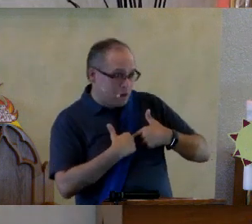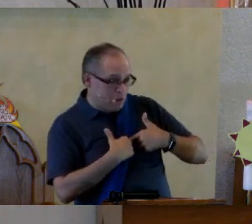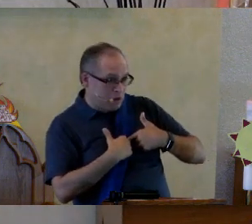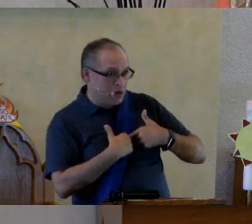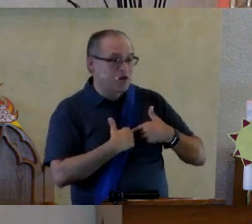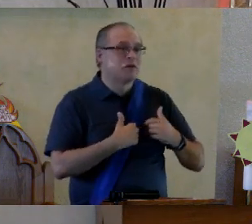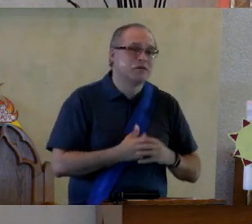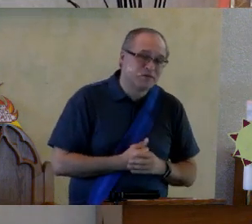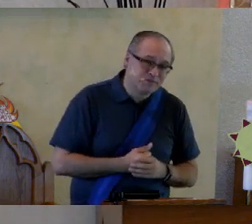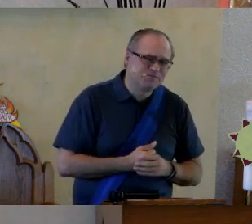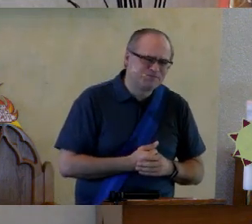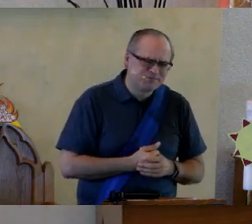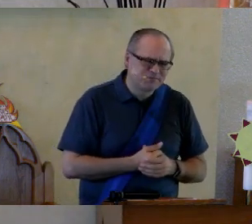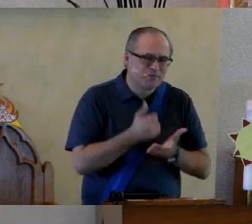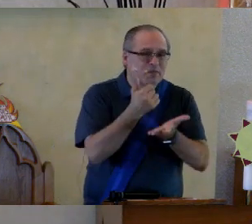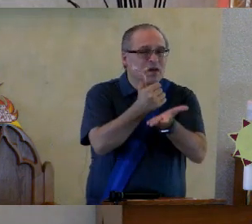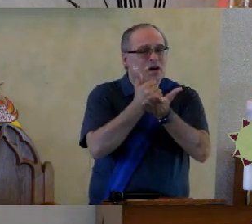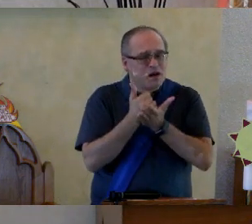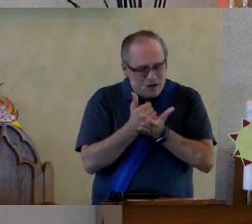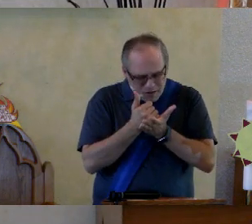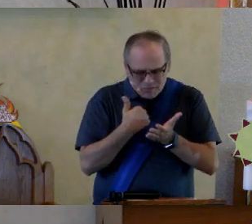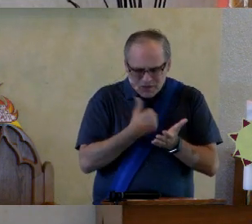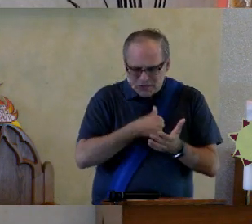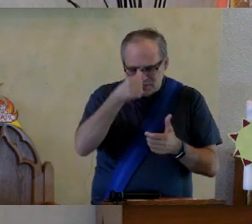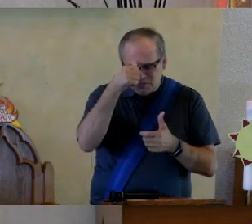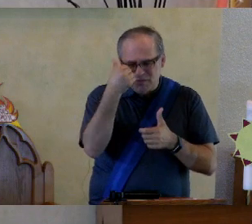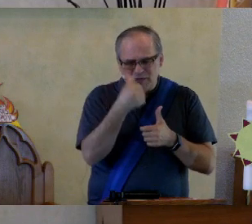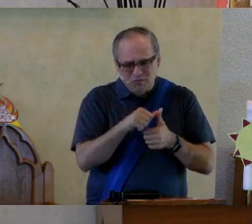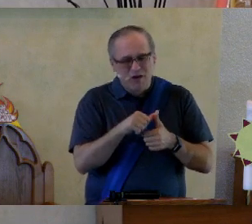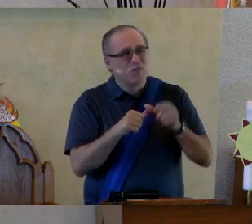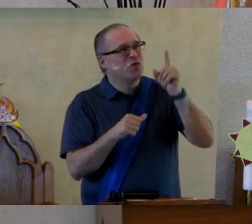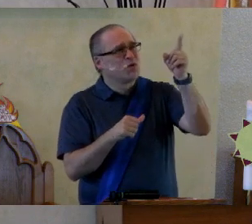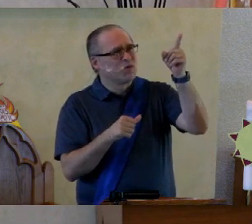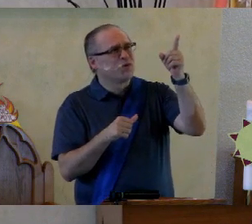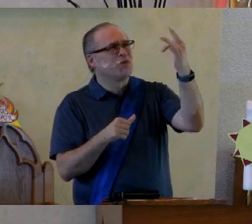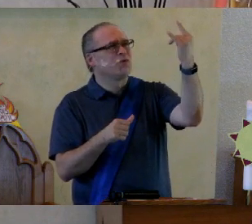Help us to remember that you love us.